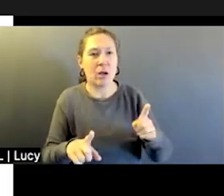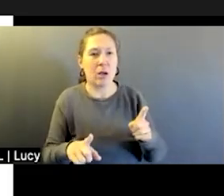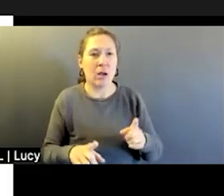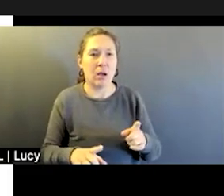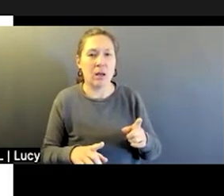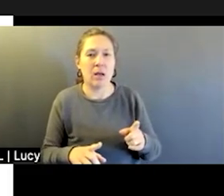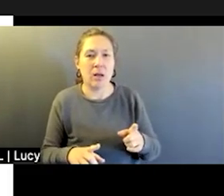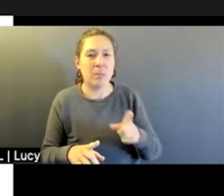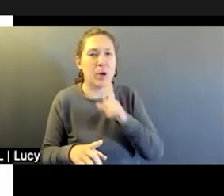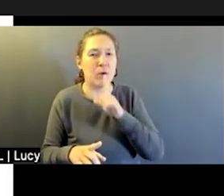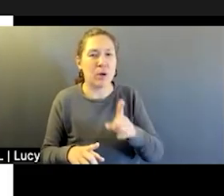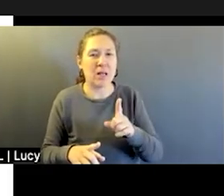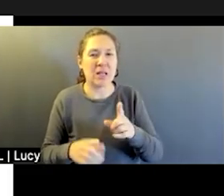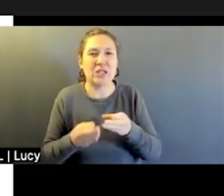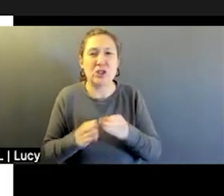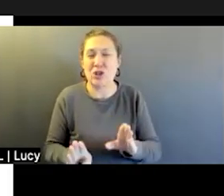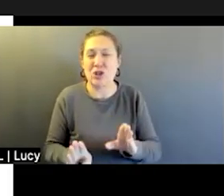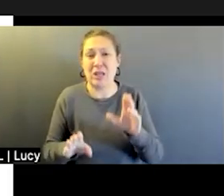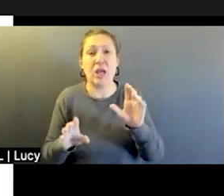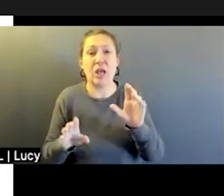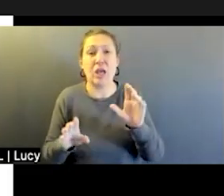another, which is very confusing.